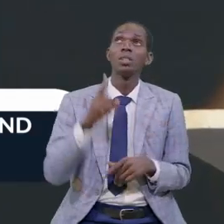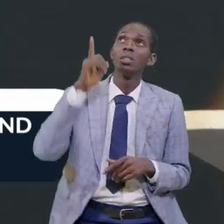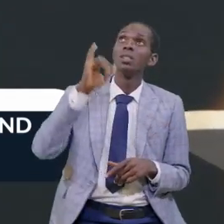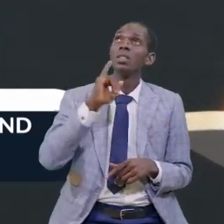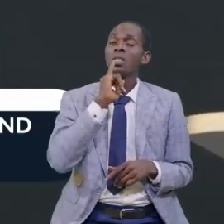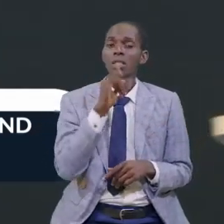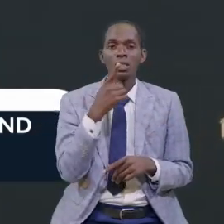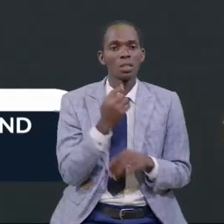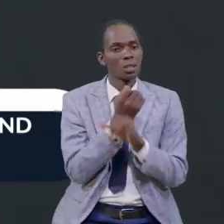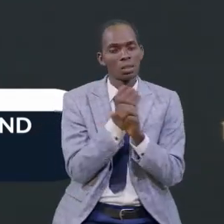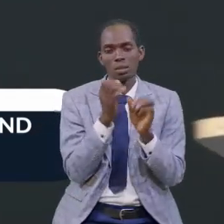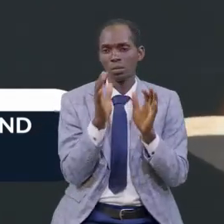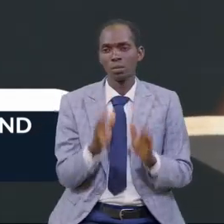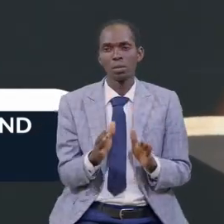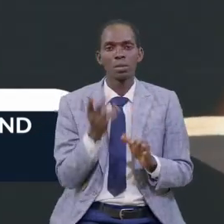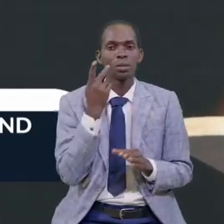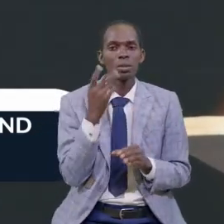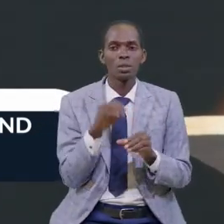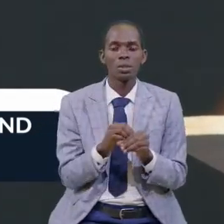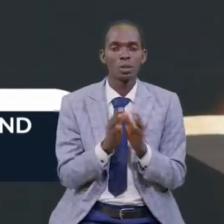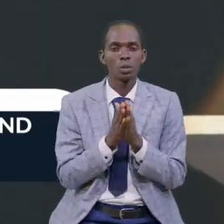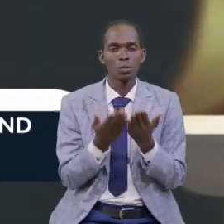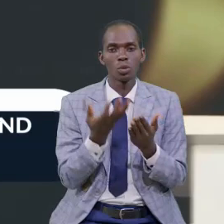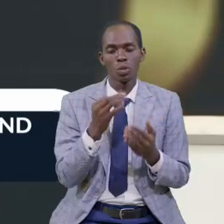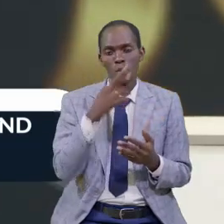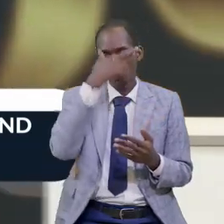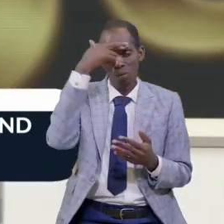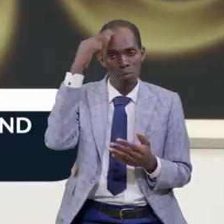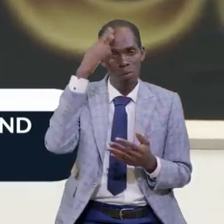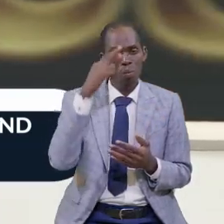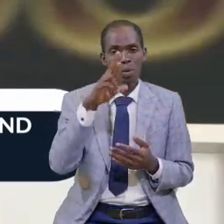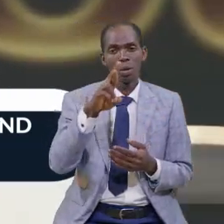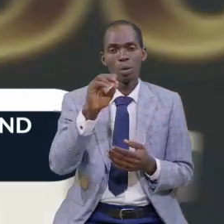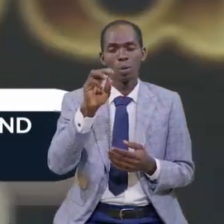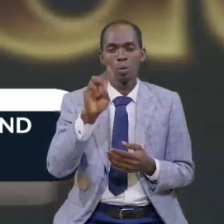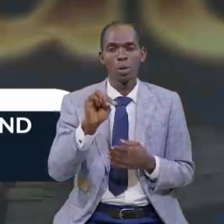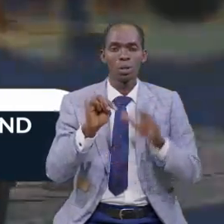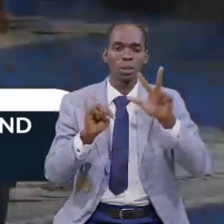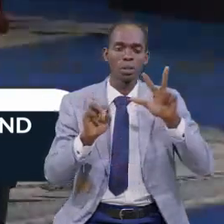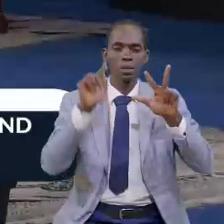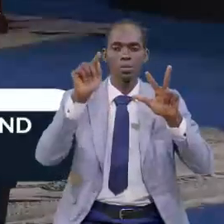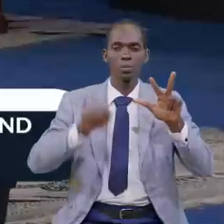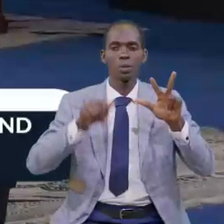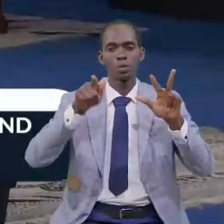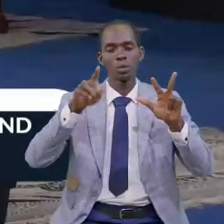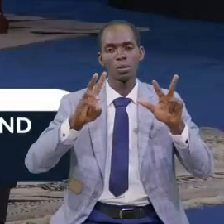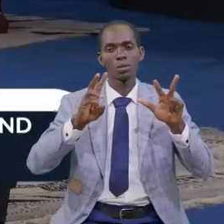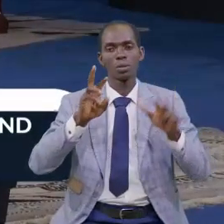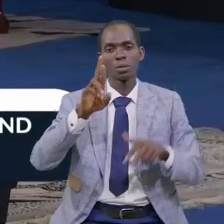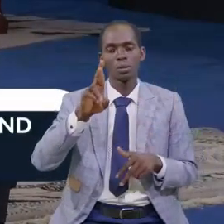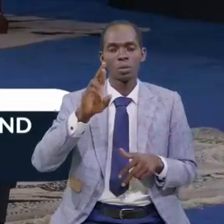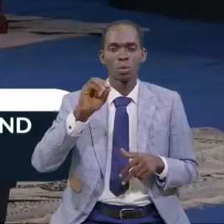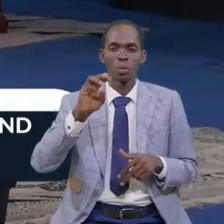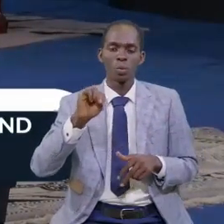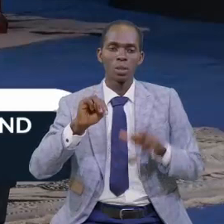at Romans chapter 3, verse 26. In Romans chapter 3,